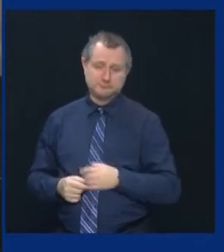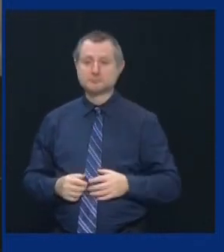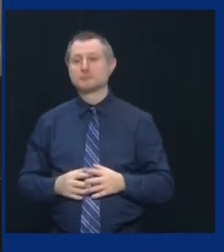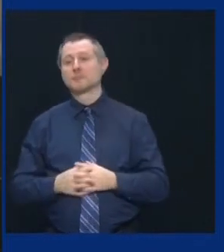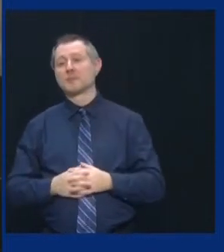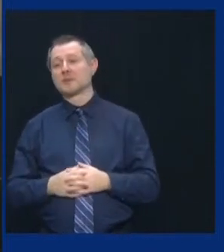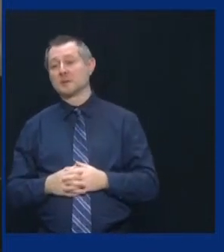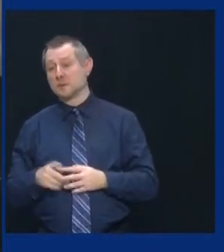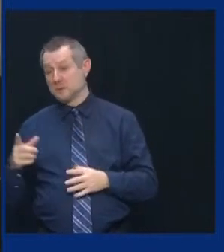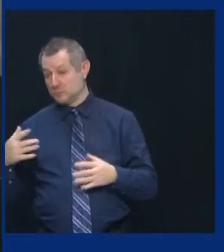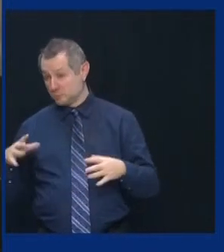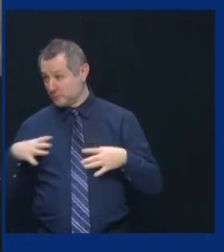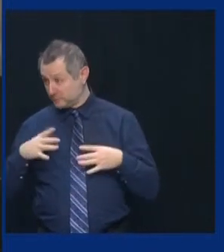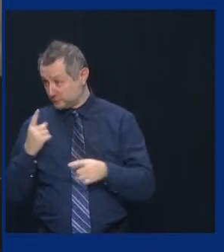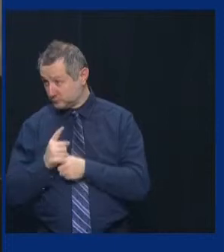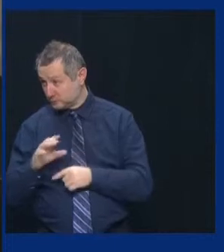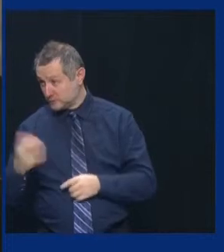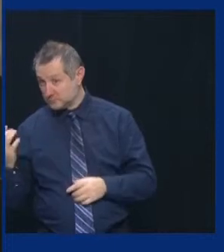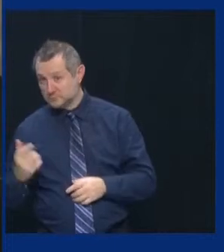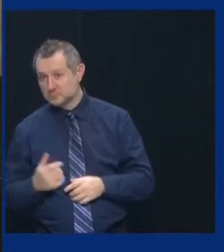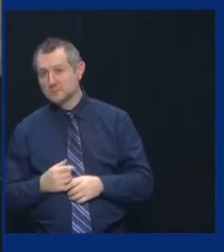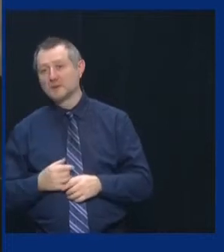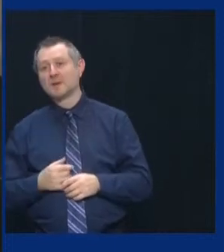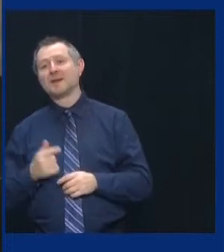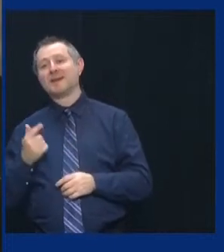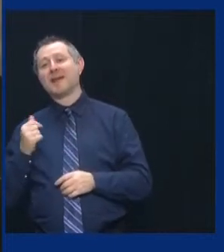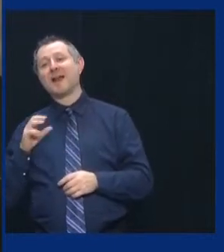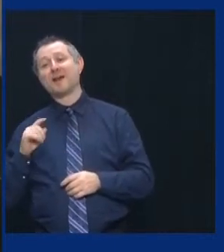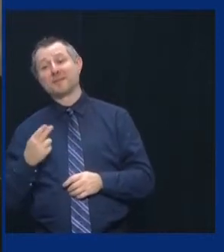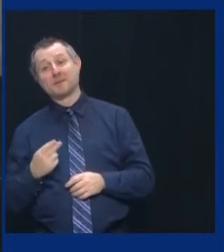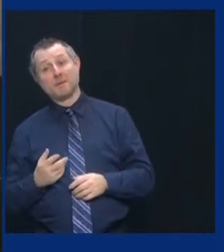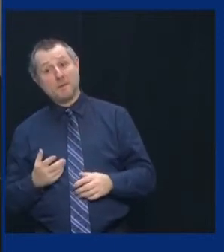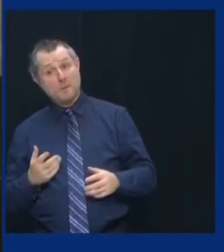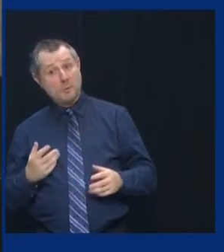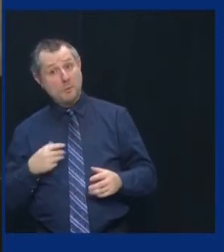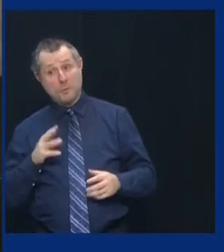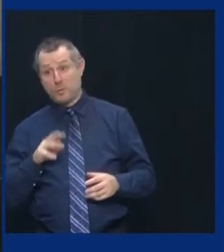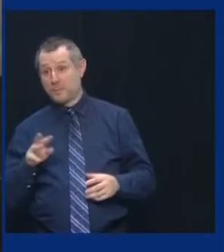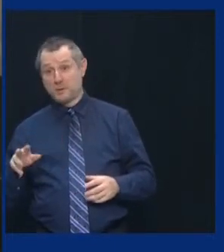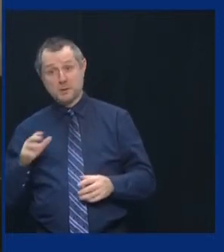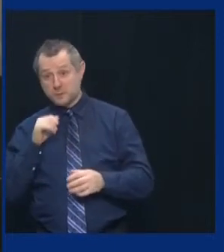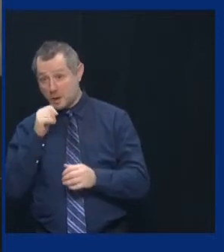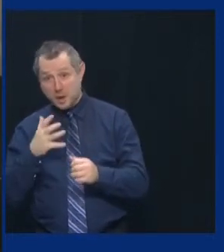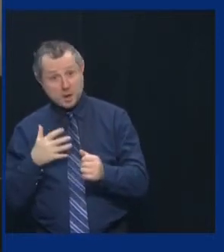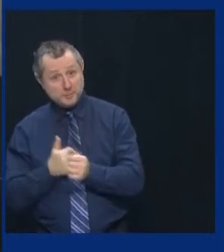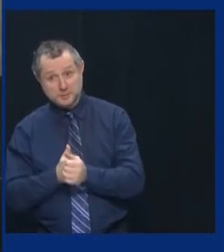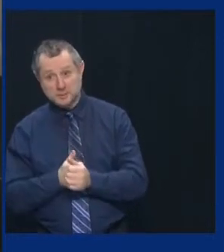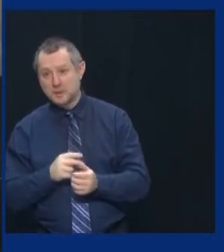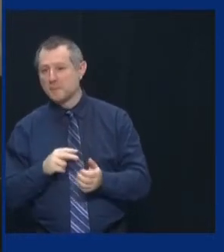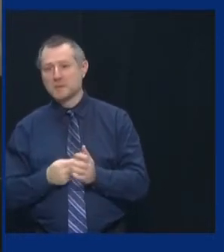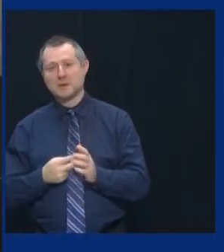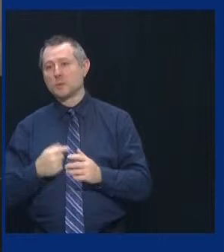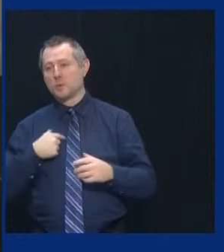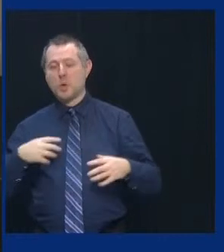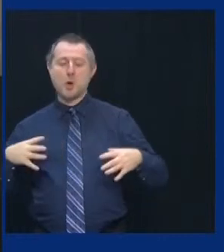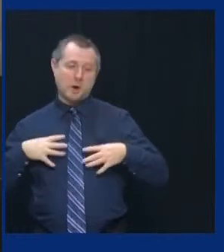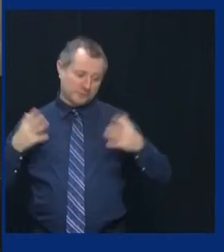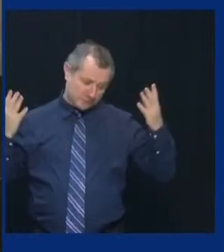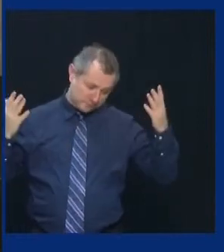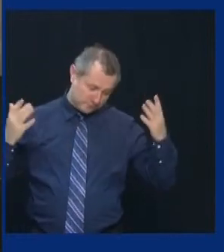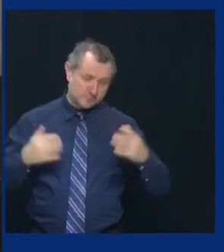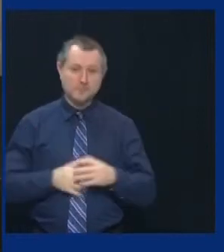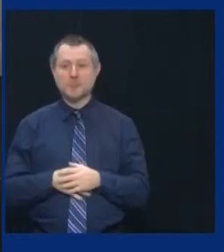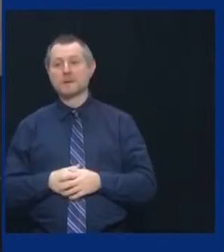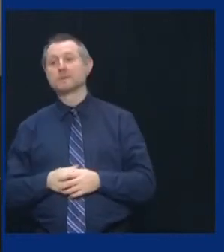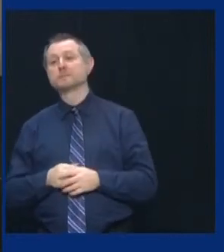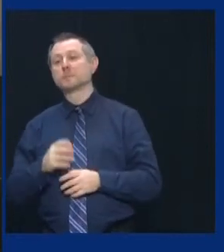Did you take Christmas off? If the website is updated, then I did not. If it's not, then I did. It'll be